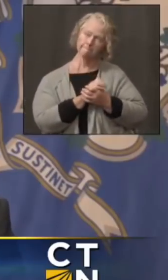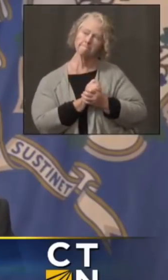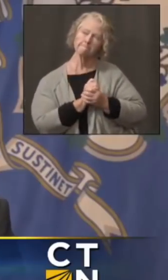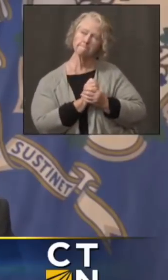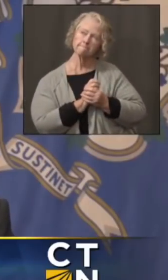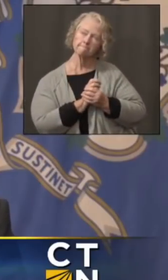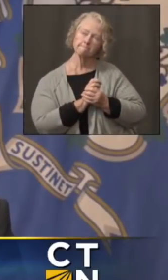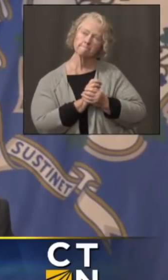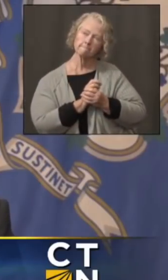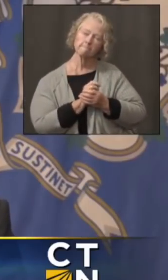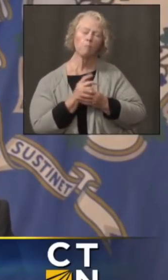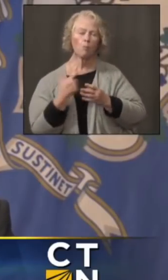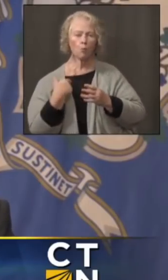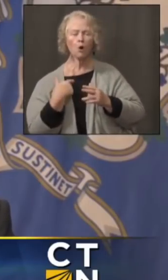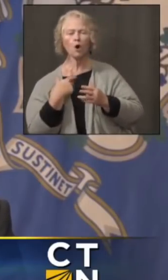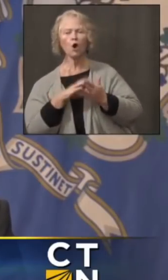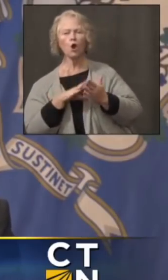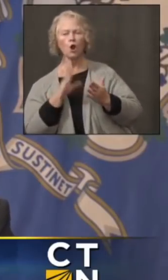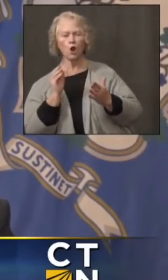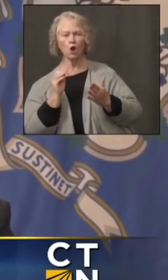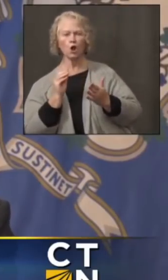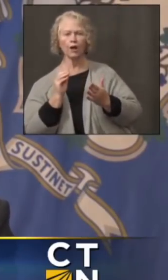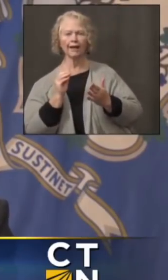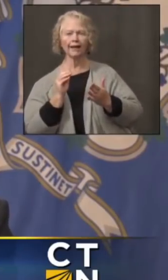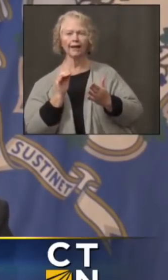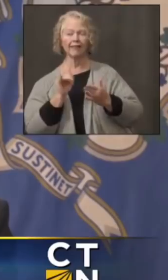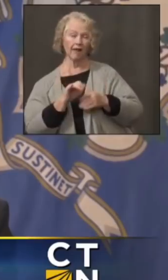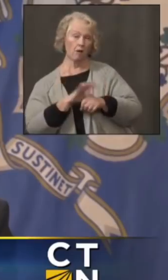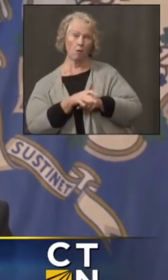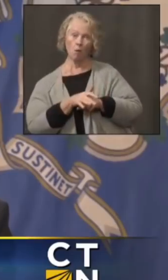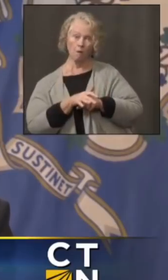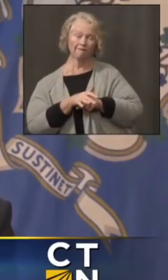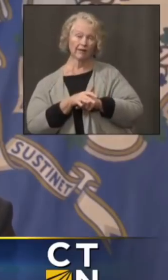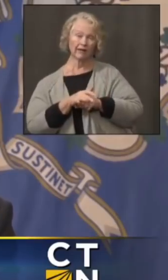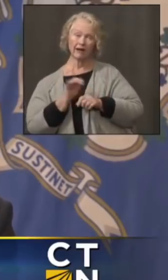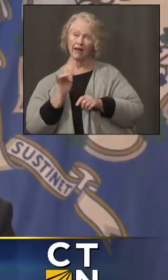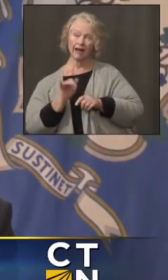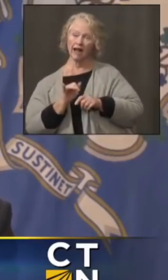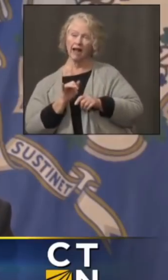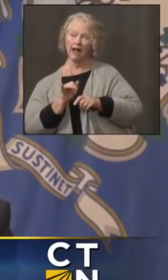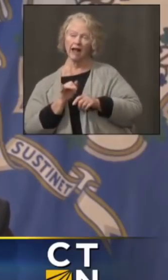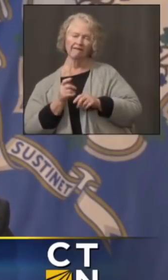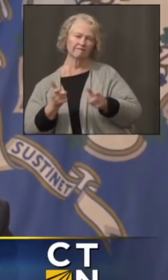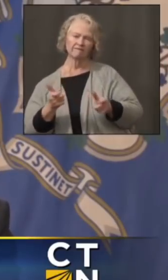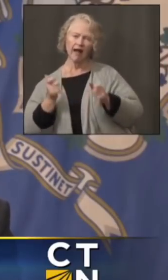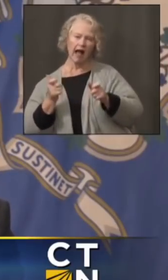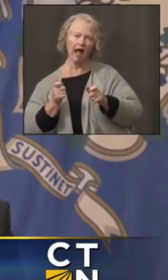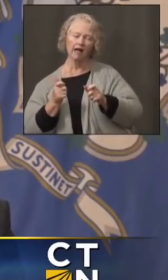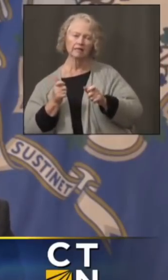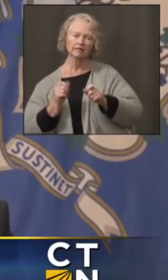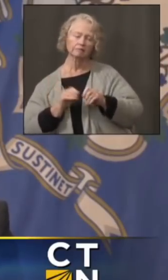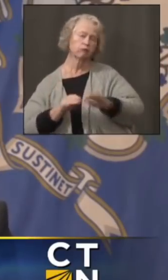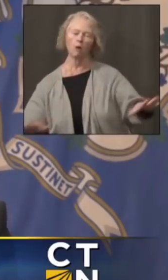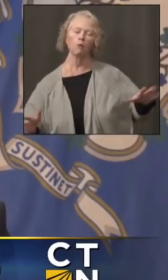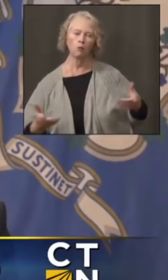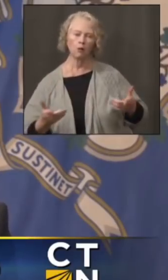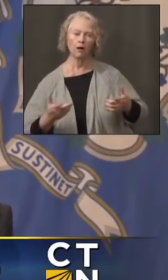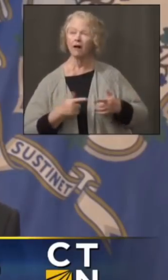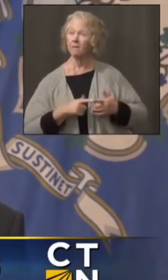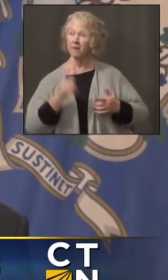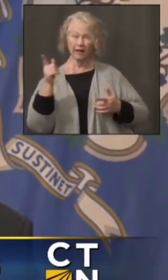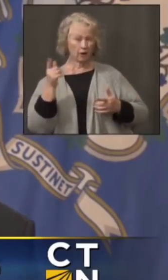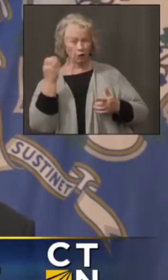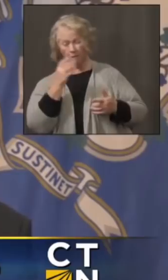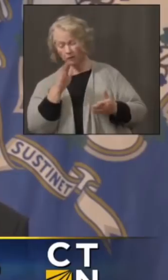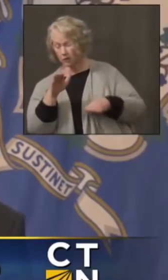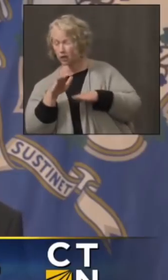I think we've learned that how fast COVID can come back, even in places that had a very, very low infection rate,